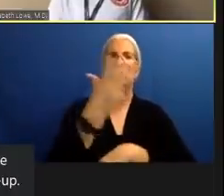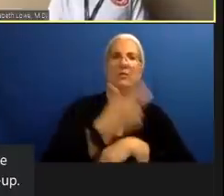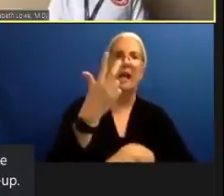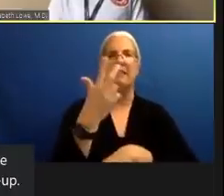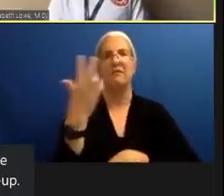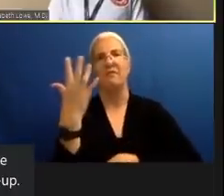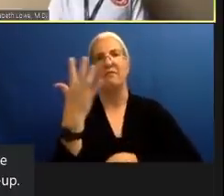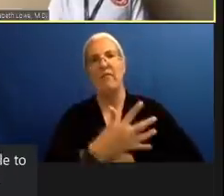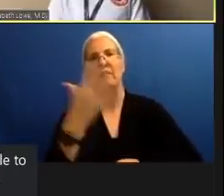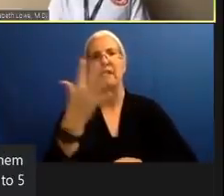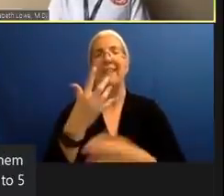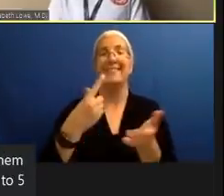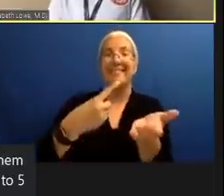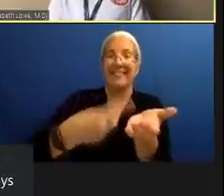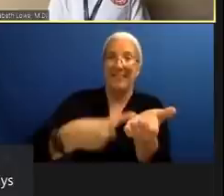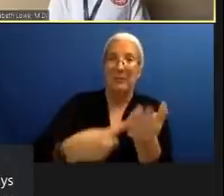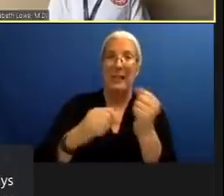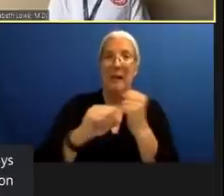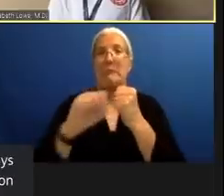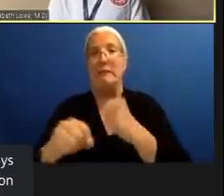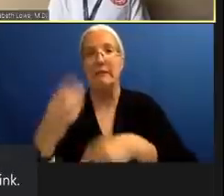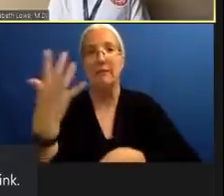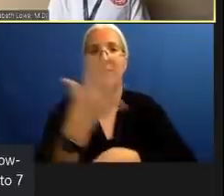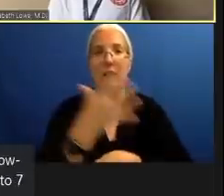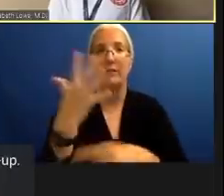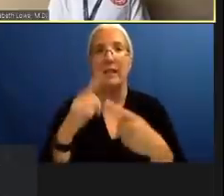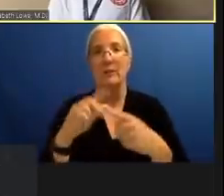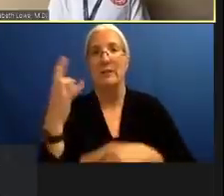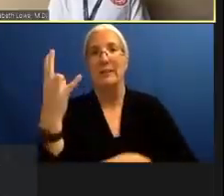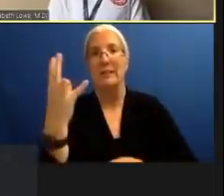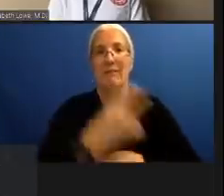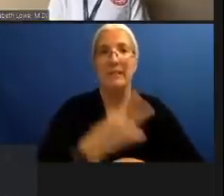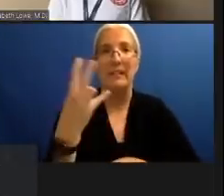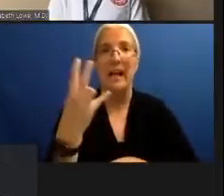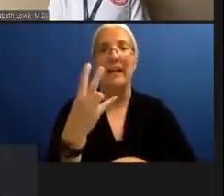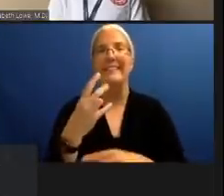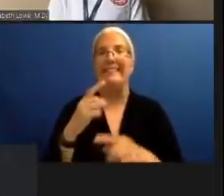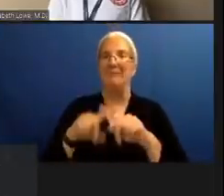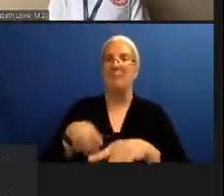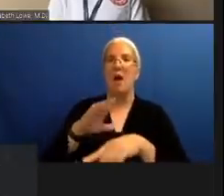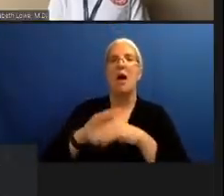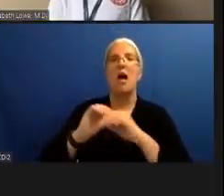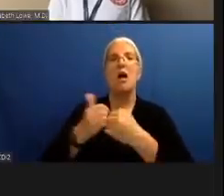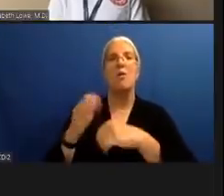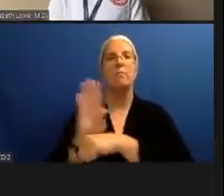how backlogged the lab is. Yeah, we've heard the same.